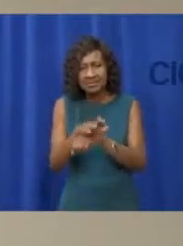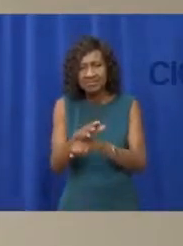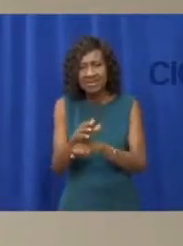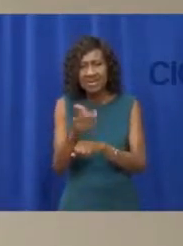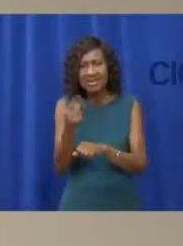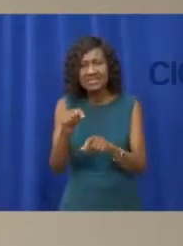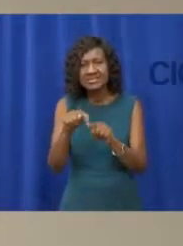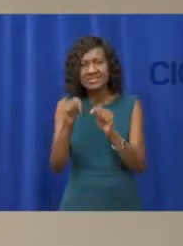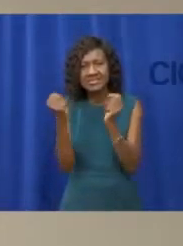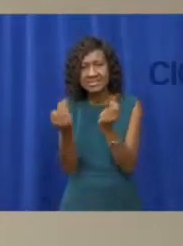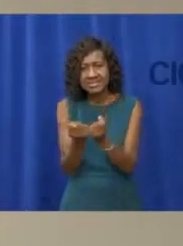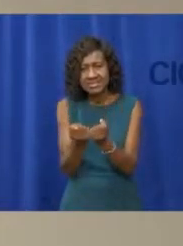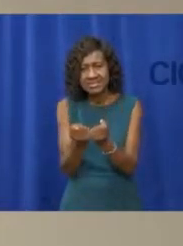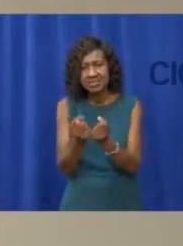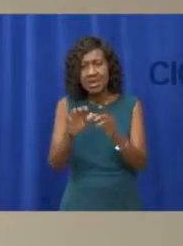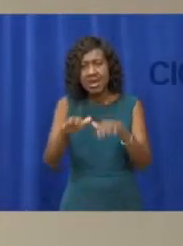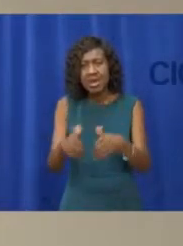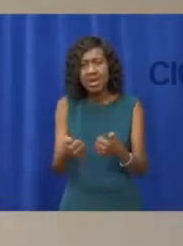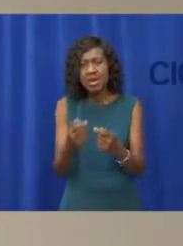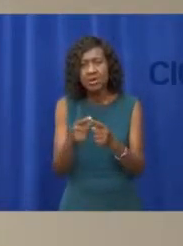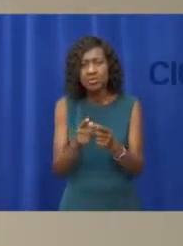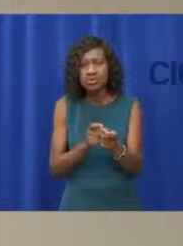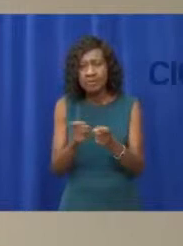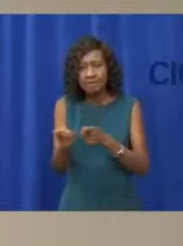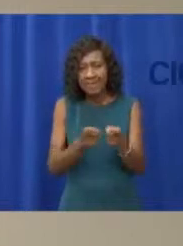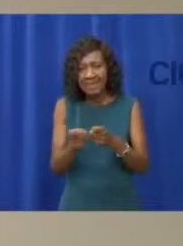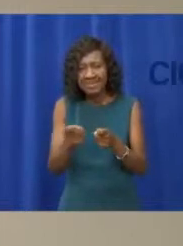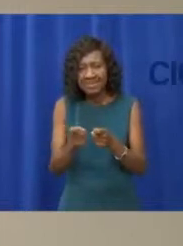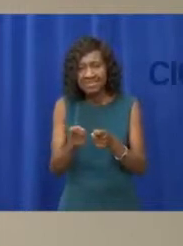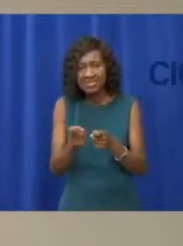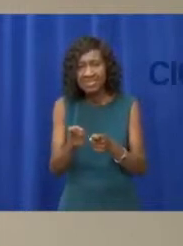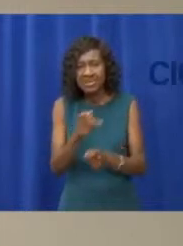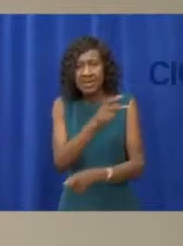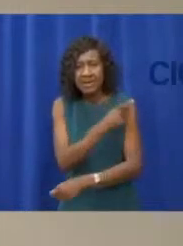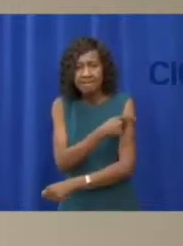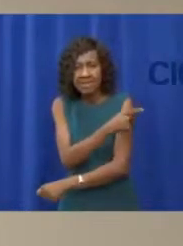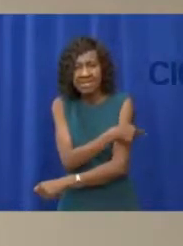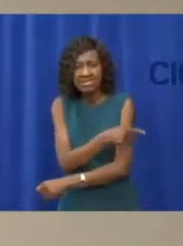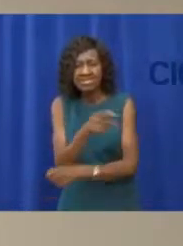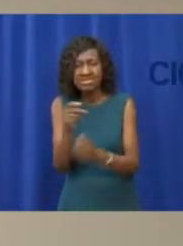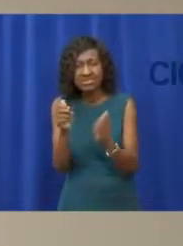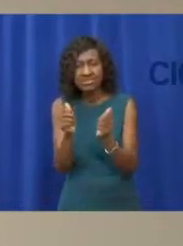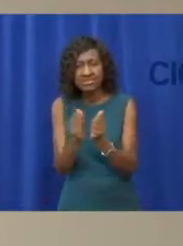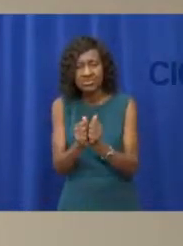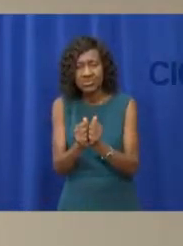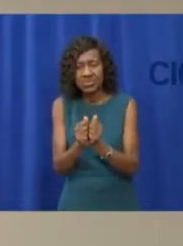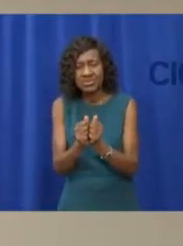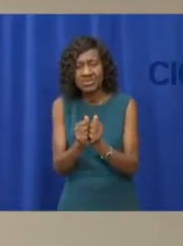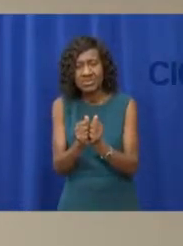teams how to manage hospitalized patients with severe acute respiratory infection